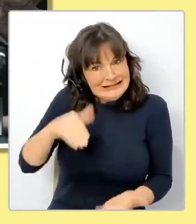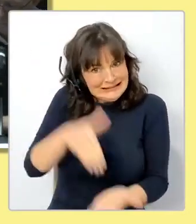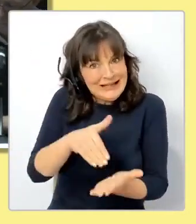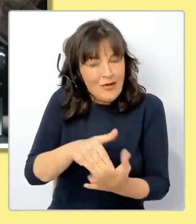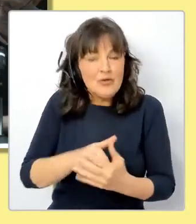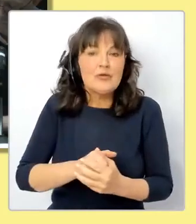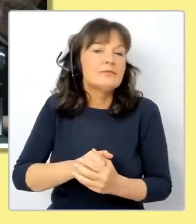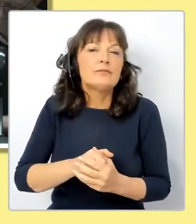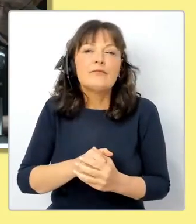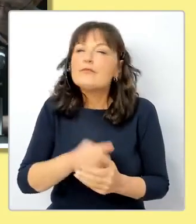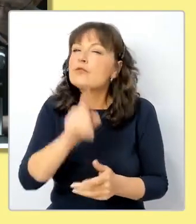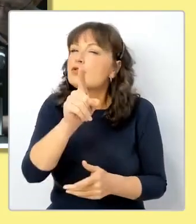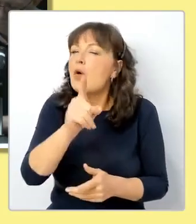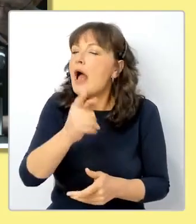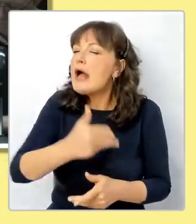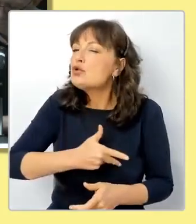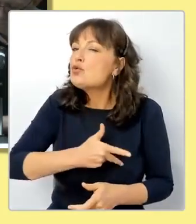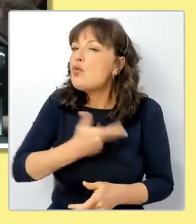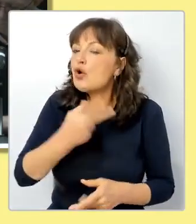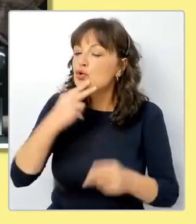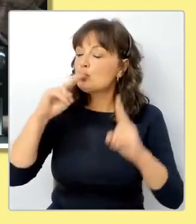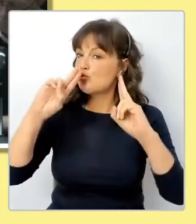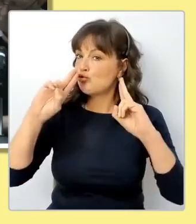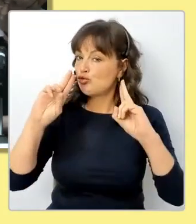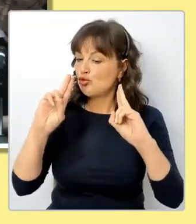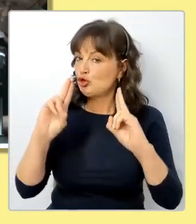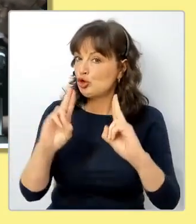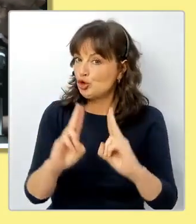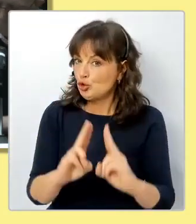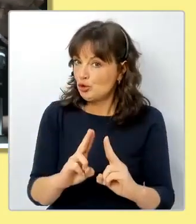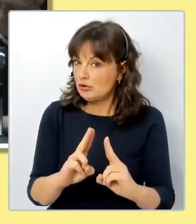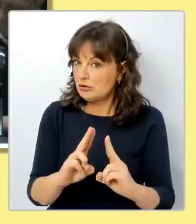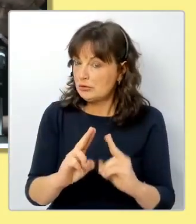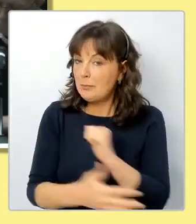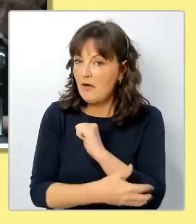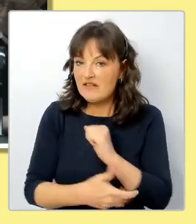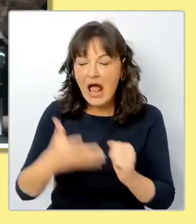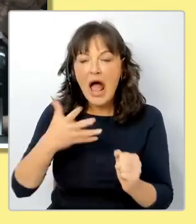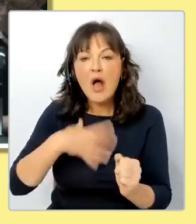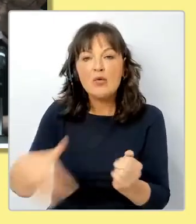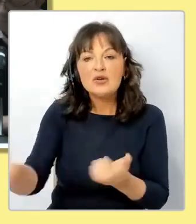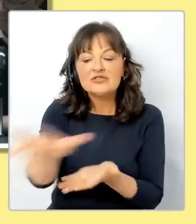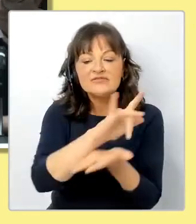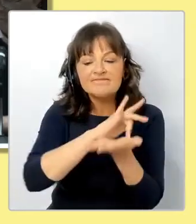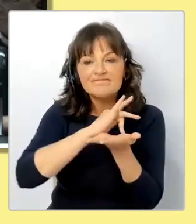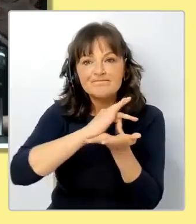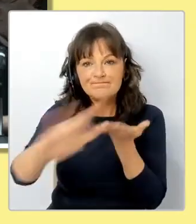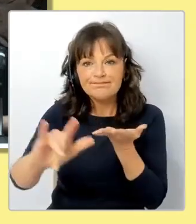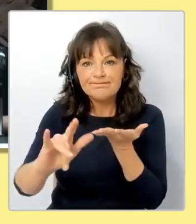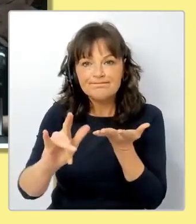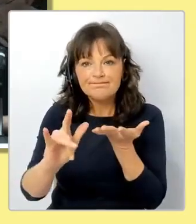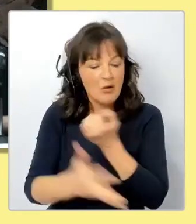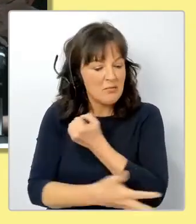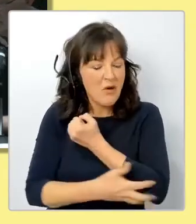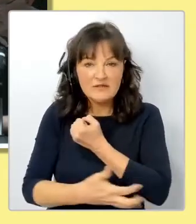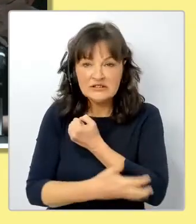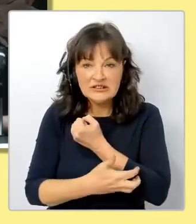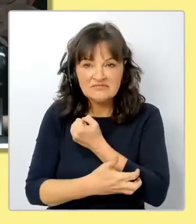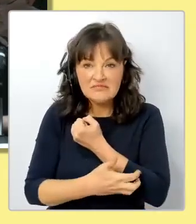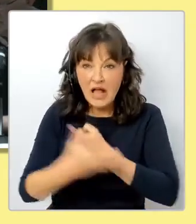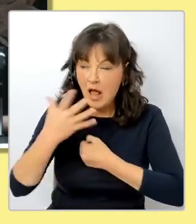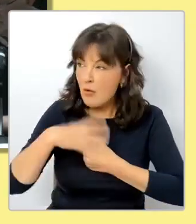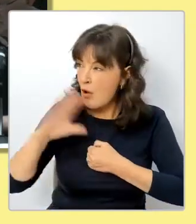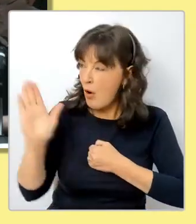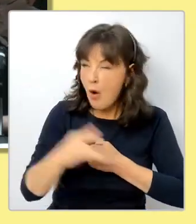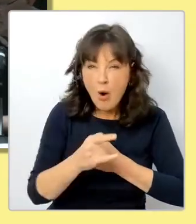reduce poverty. The powers of independence, I want to eradicate poverty. I want every single child in